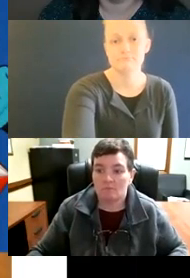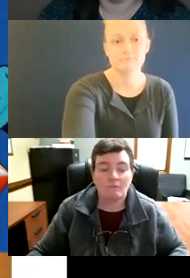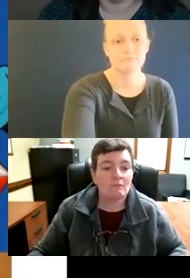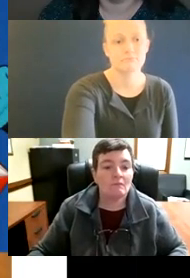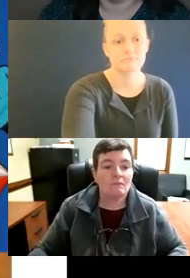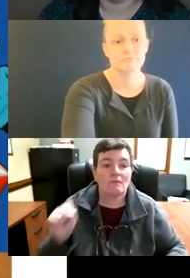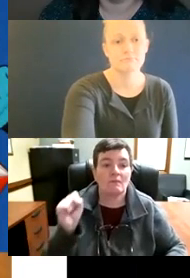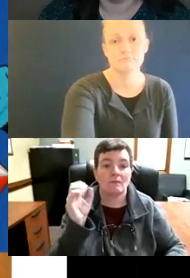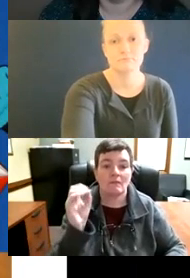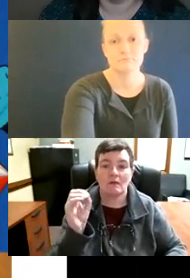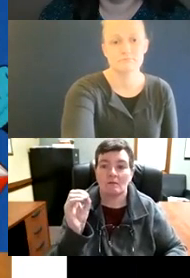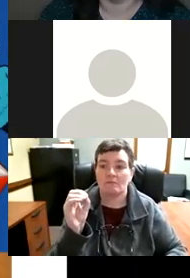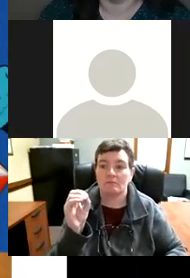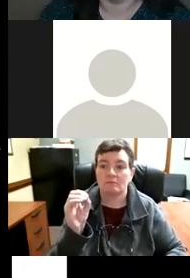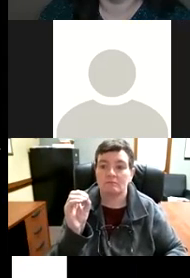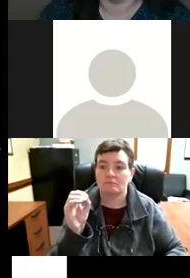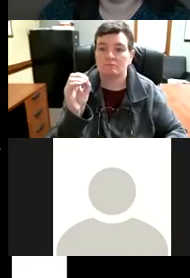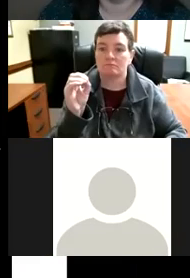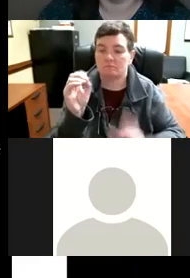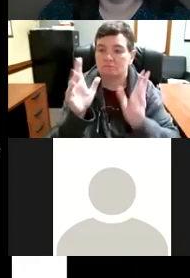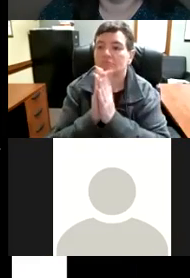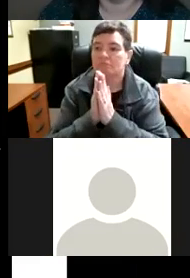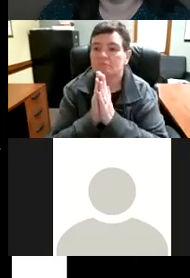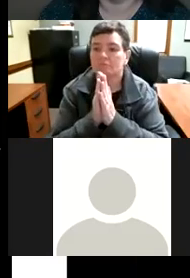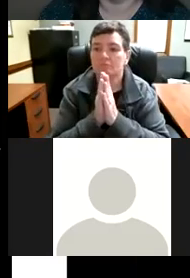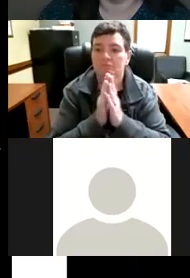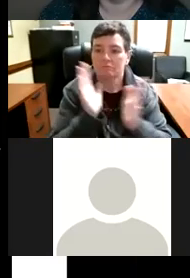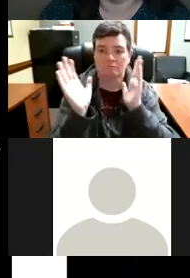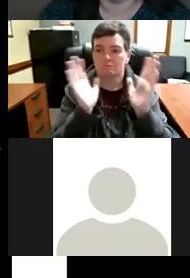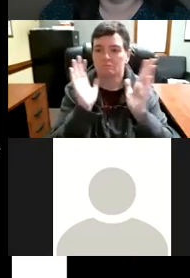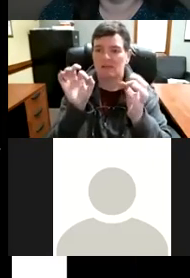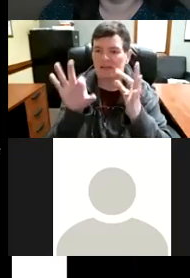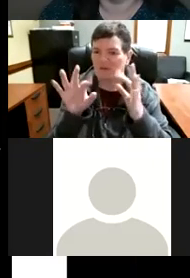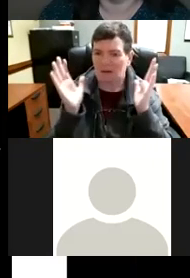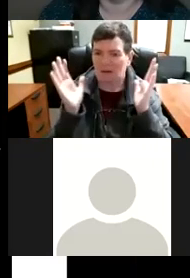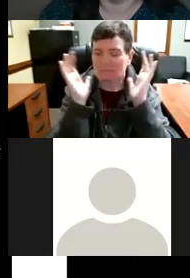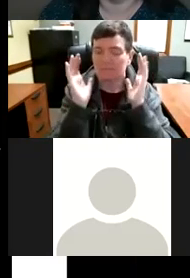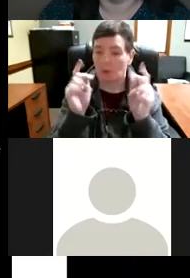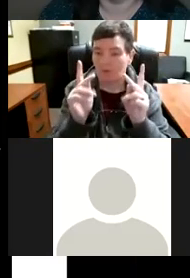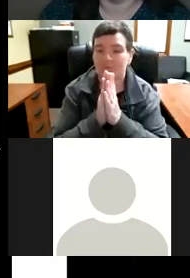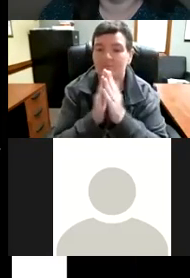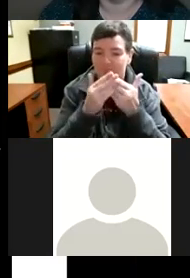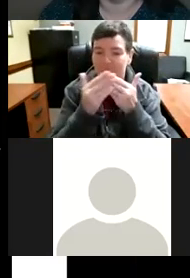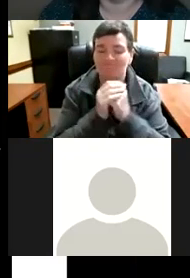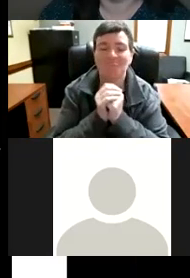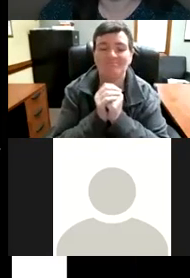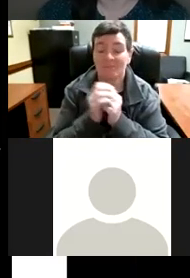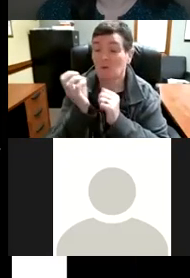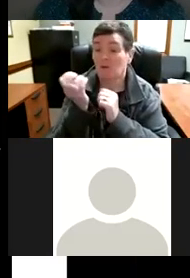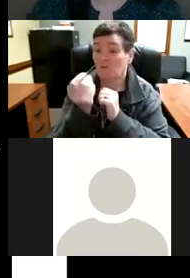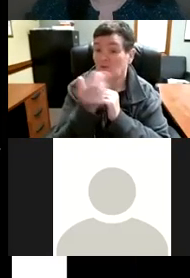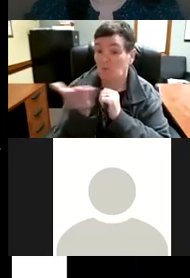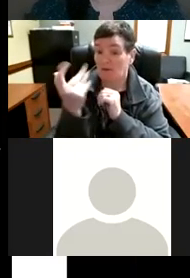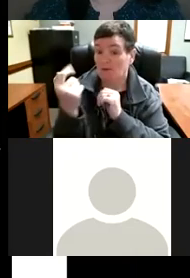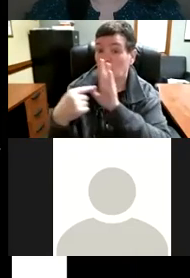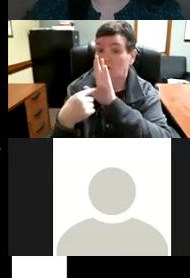So a couple things. Oh, I was getting a little feedback there. Okay, now I think I'm good. So a couple things I wanted